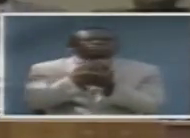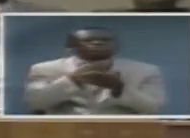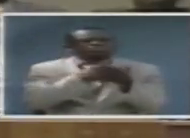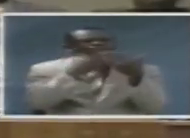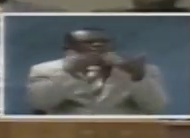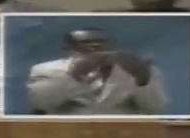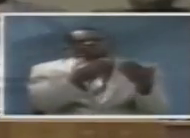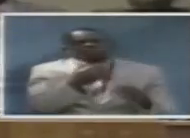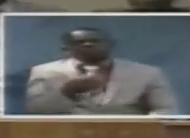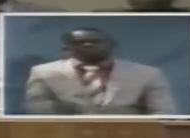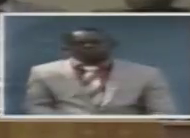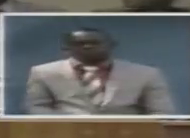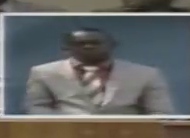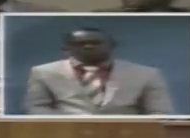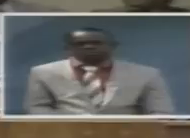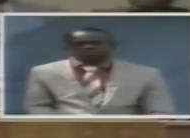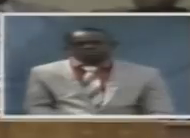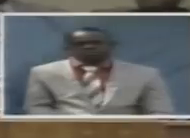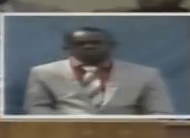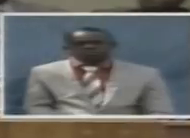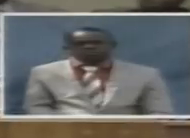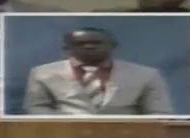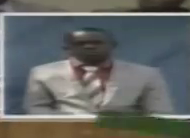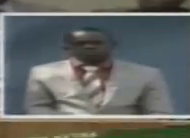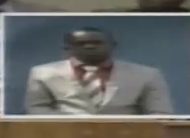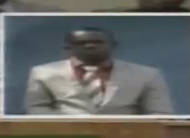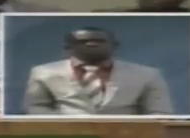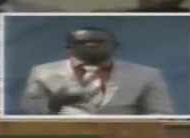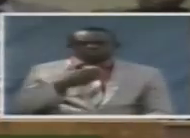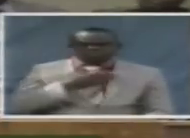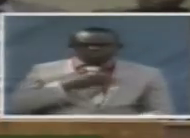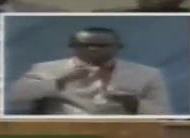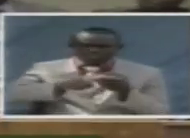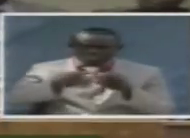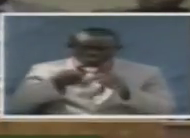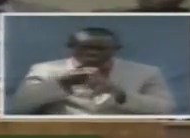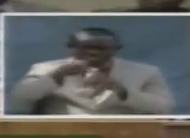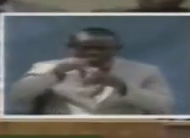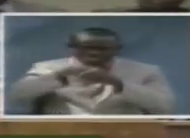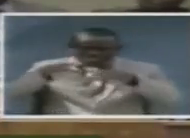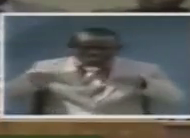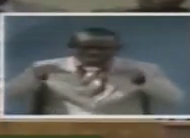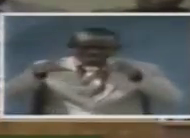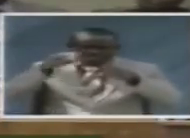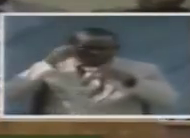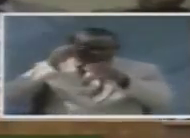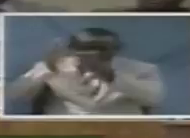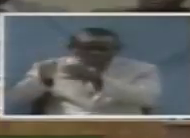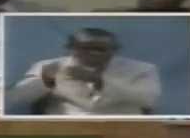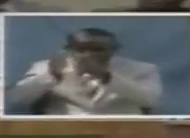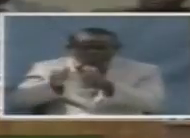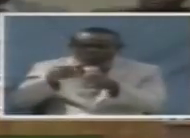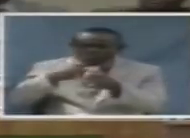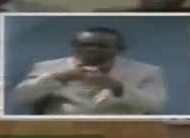My unreserved gratitude, Mr. Speaker, goes to my colleagues in Cabinet and to you, Mr.